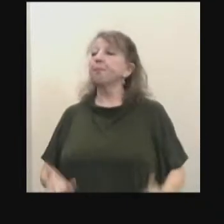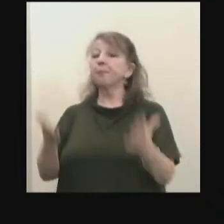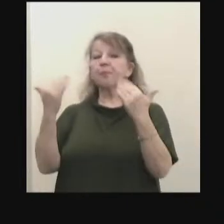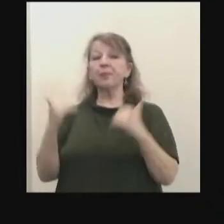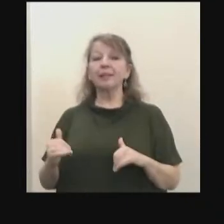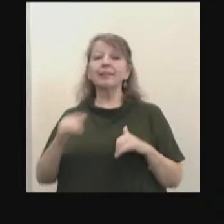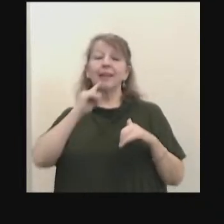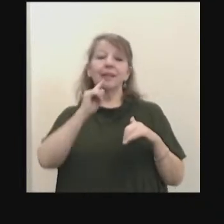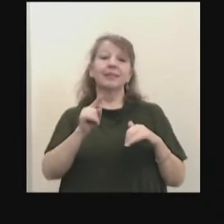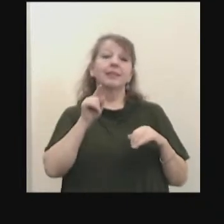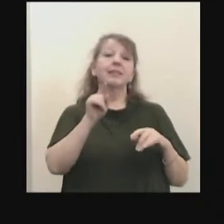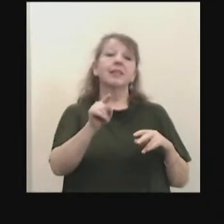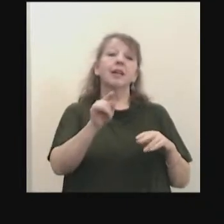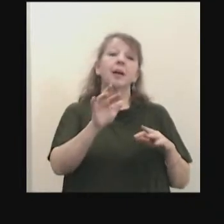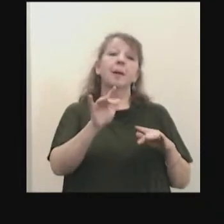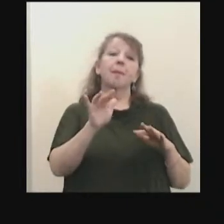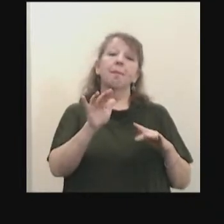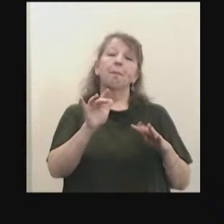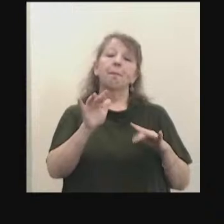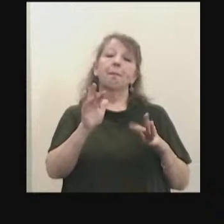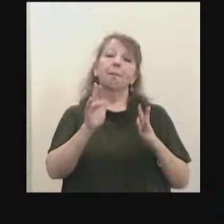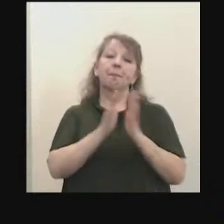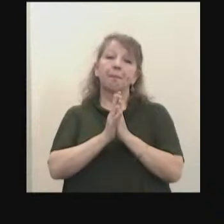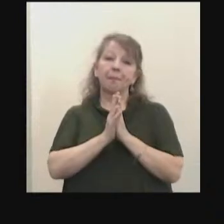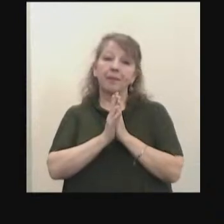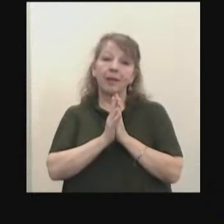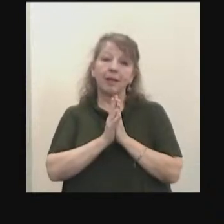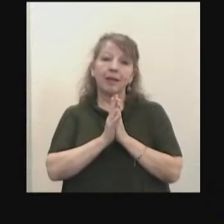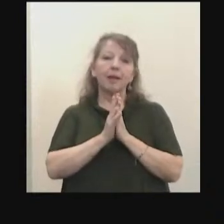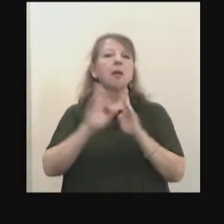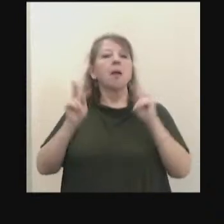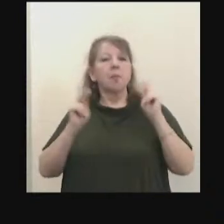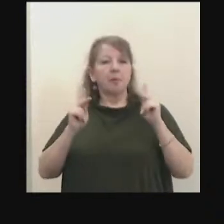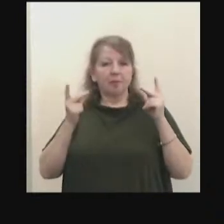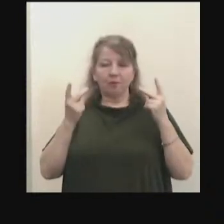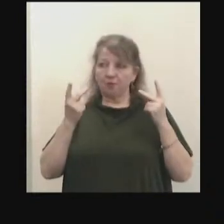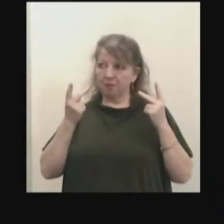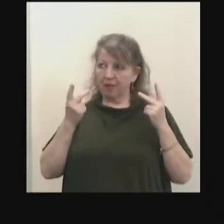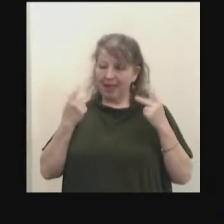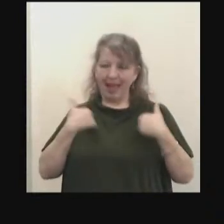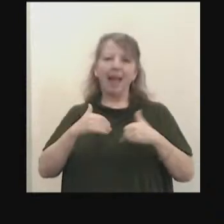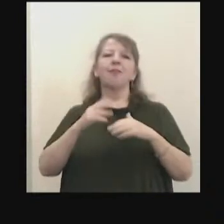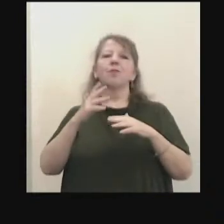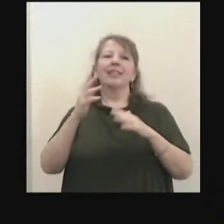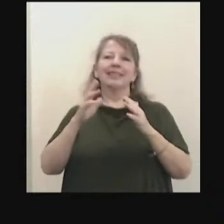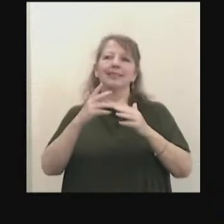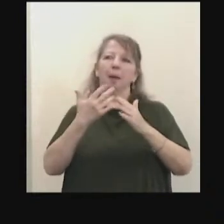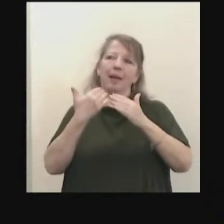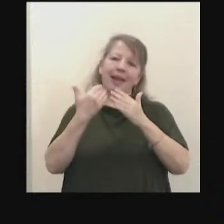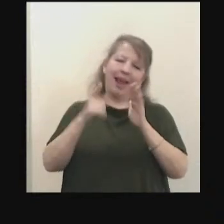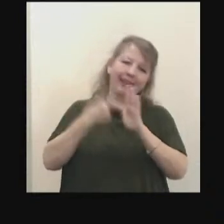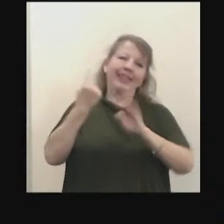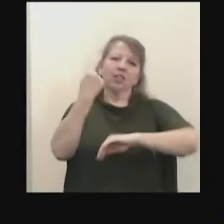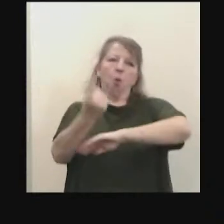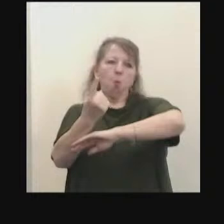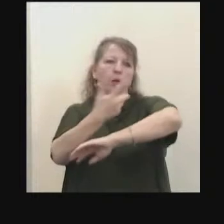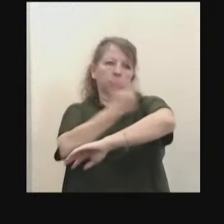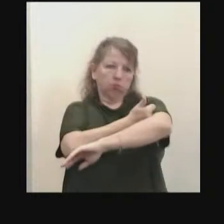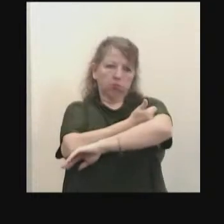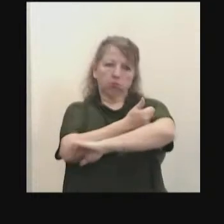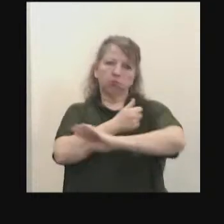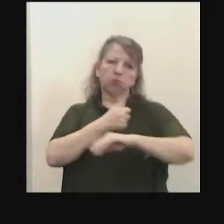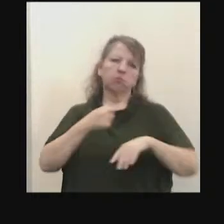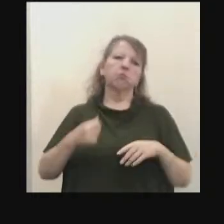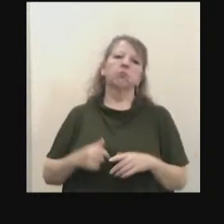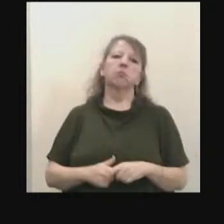at again, people who had at least one dose of COVID-19.